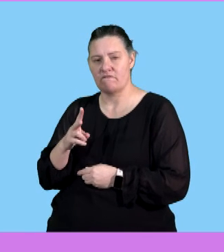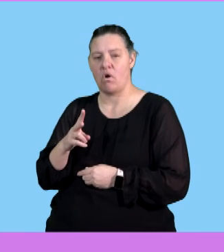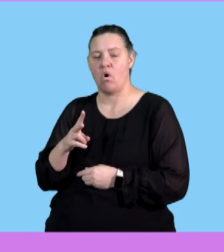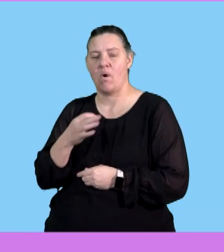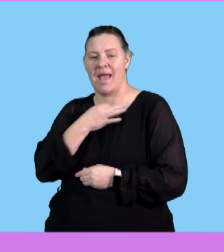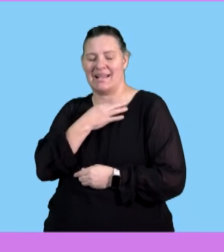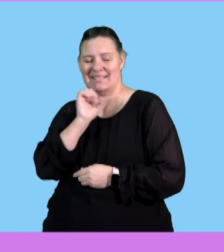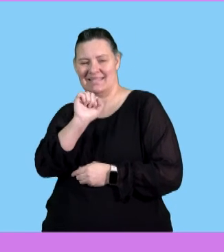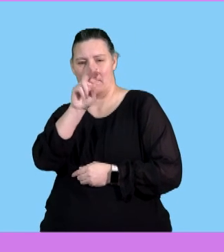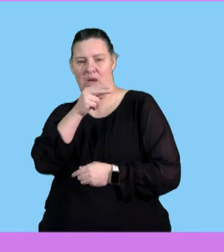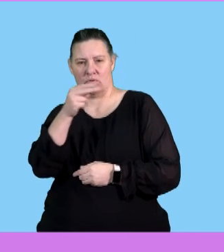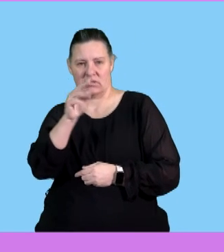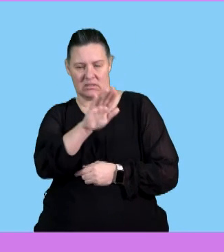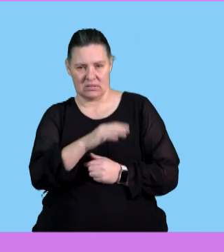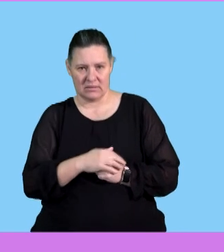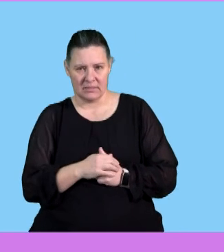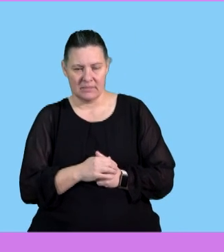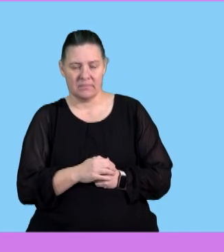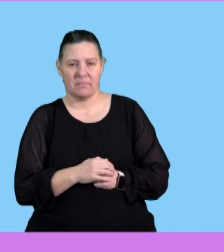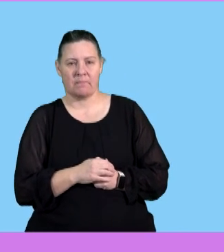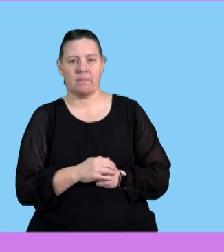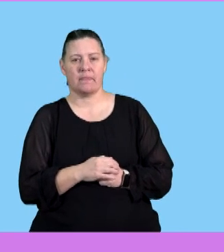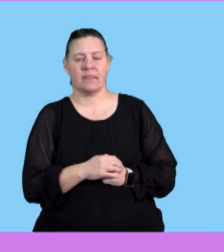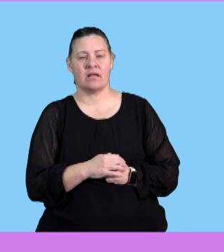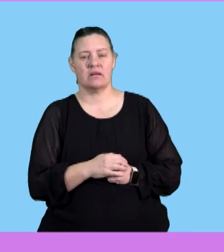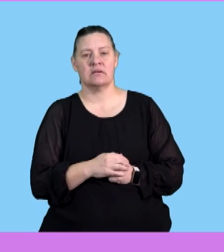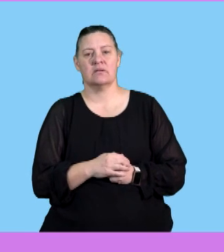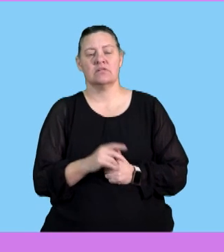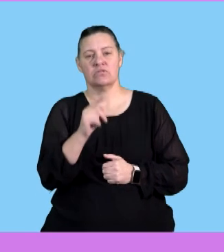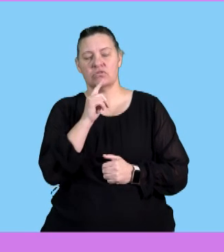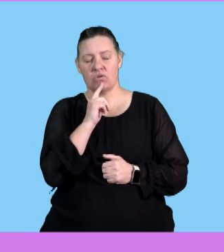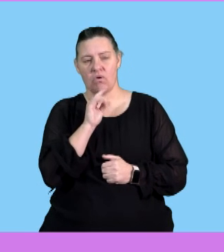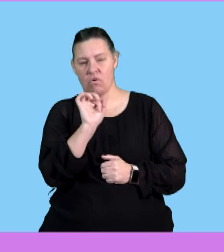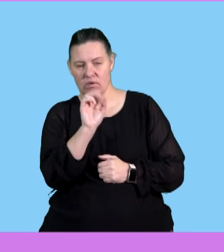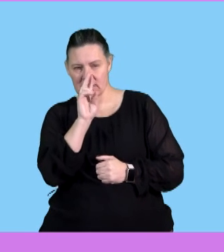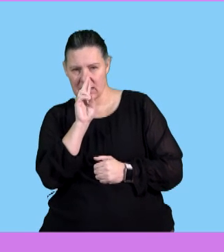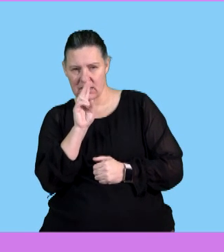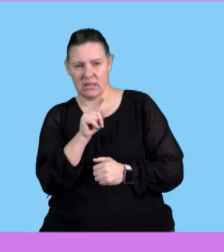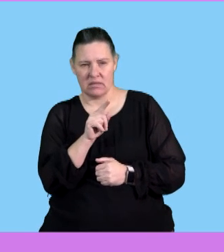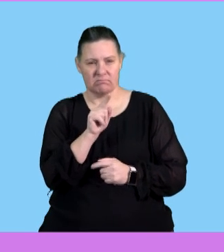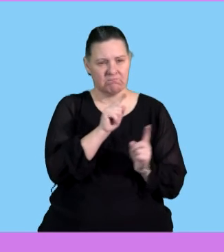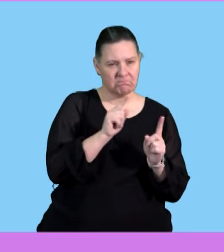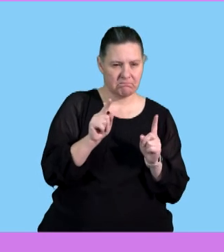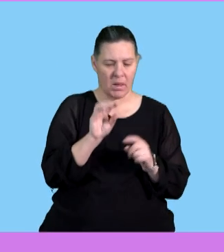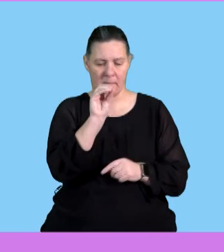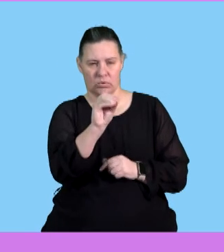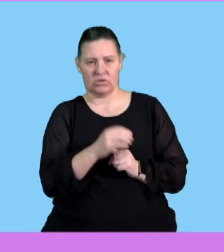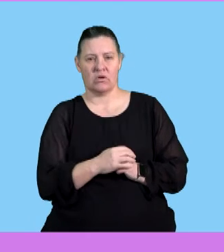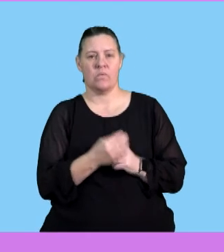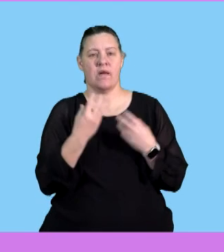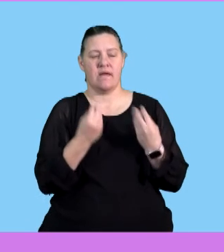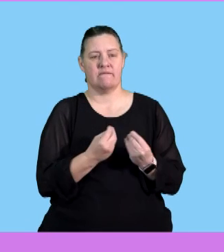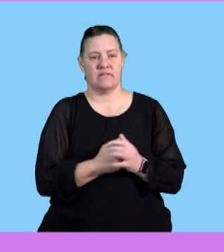to British pound? So now you go to the table, you check the exchange rate compared to South African rand of a British